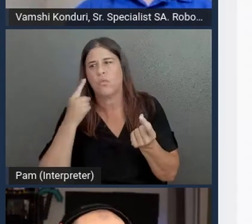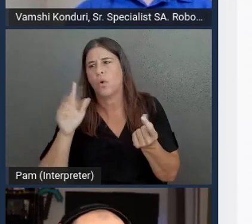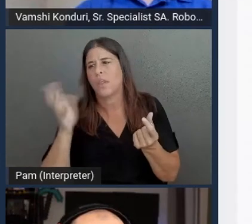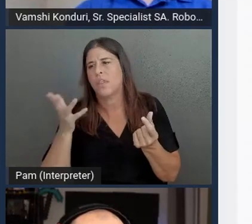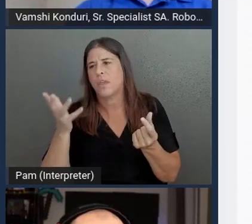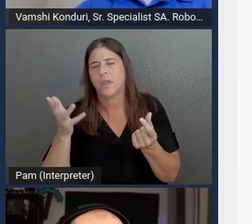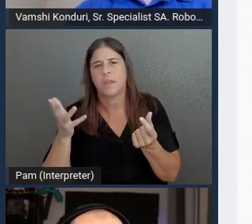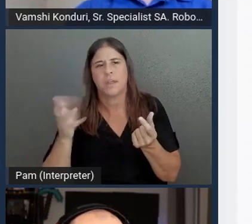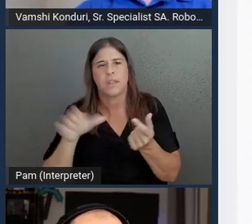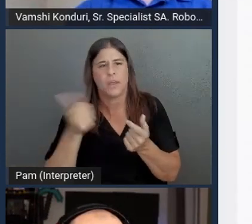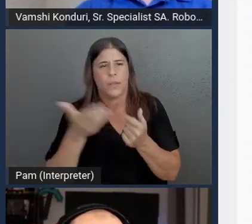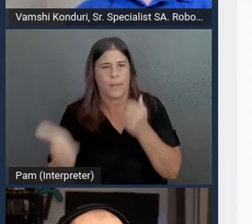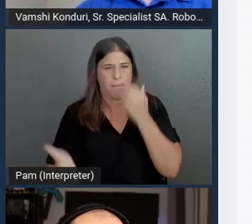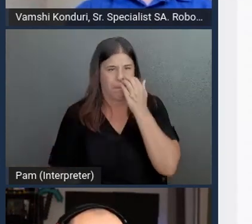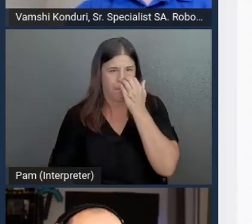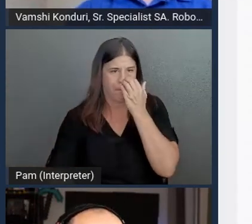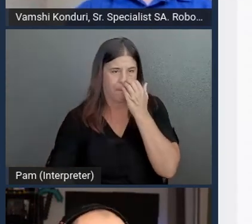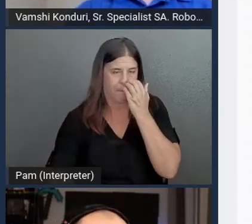world.